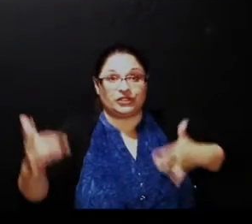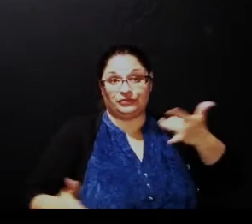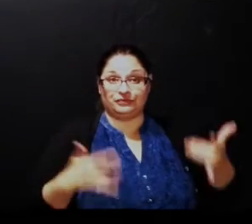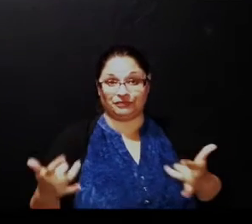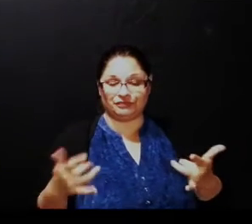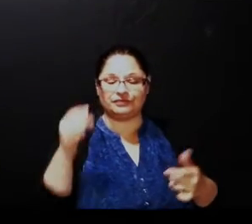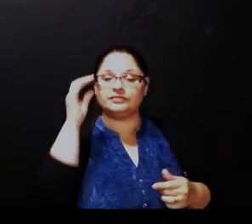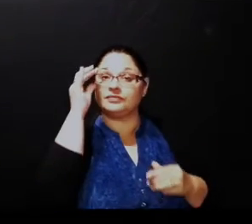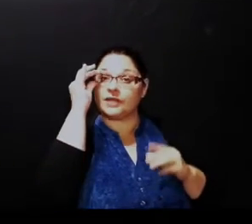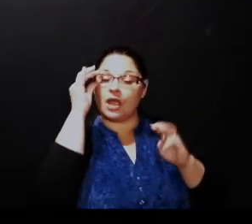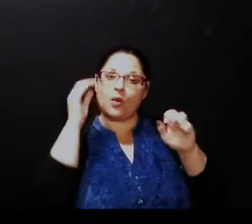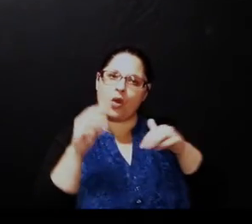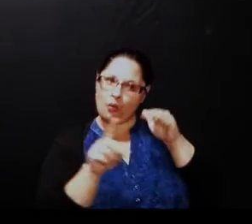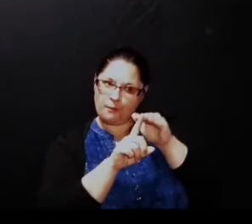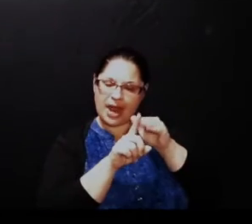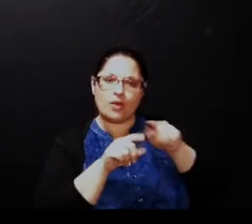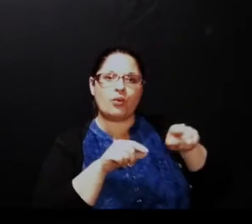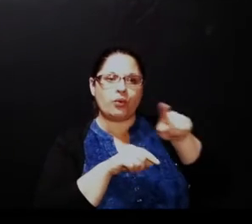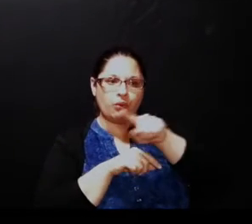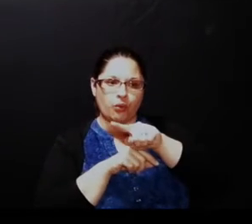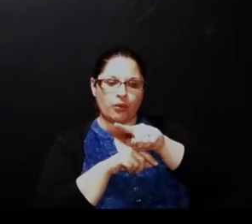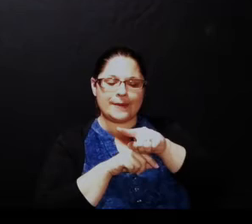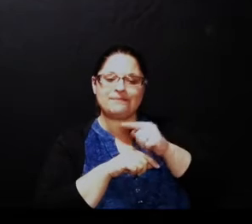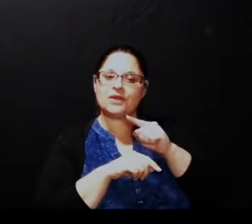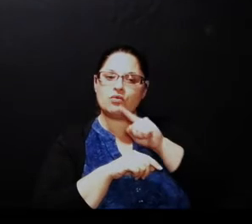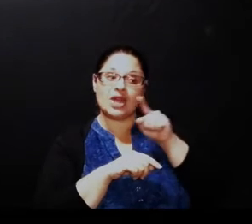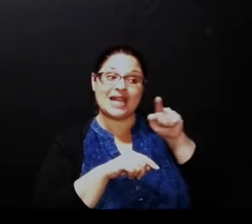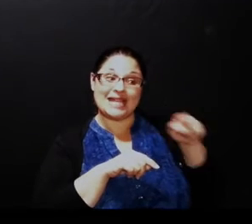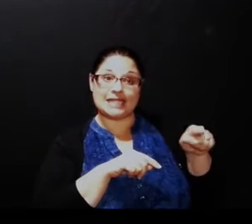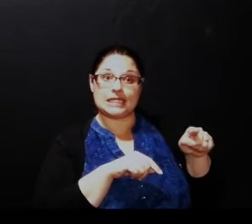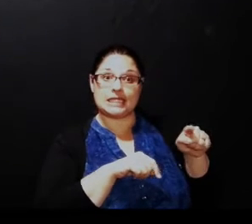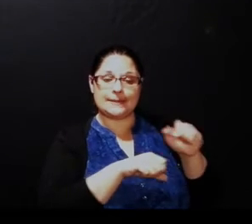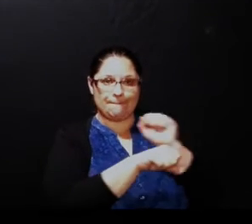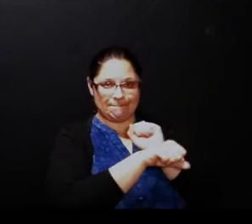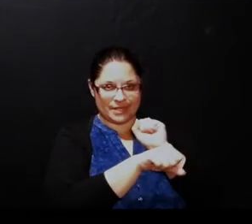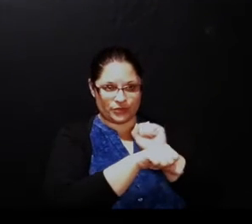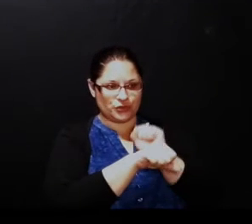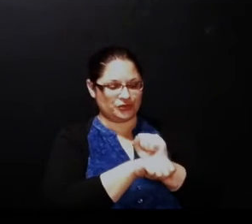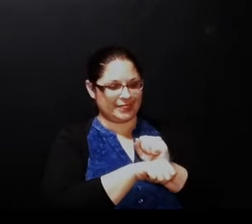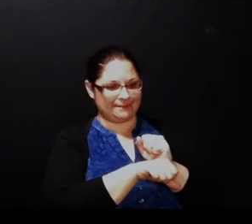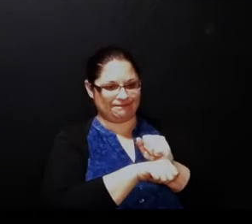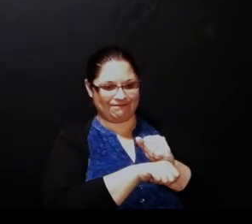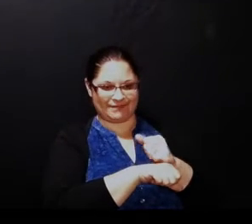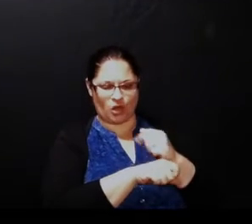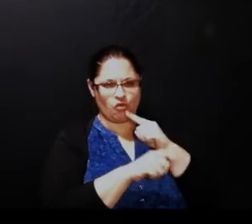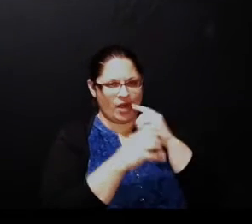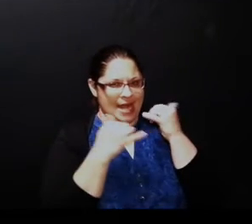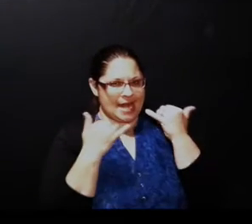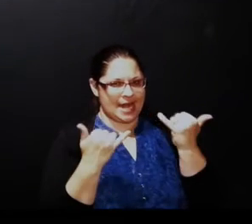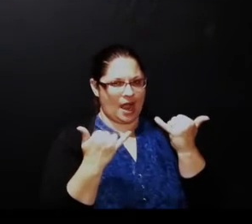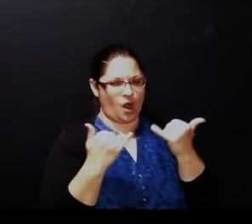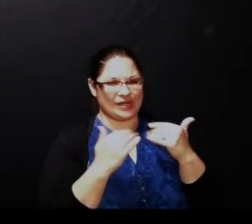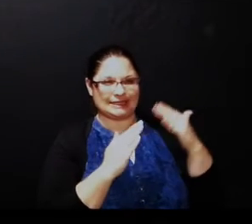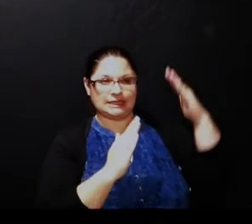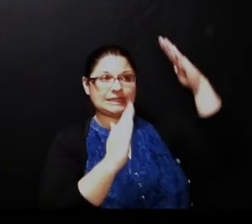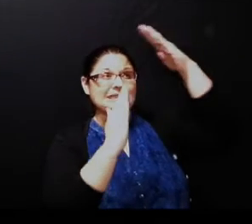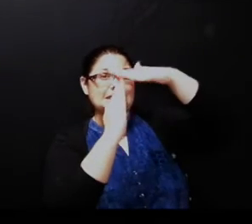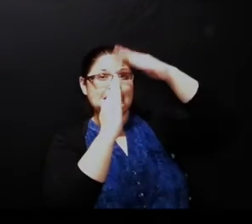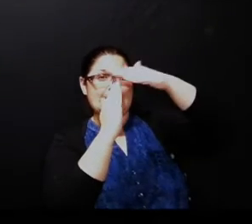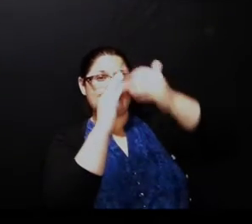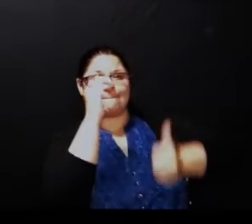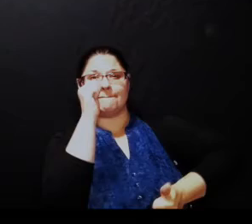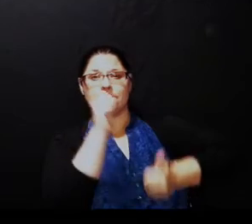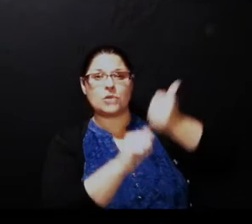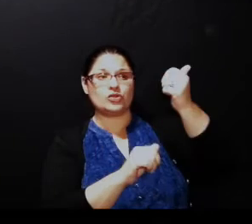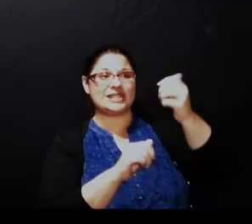apex. It's at its highest point right now. People know about him. His greatest miracle on earth had